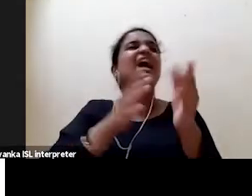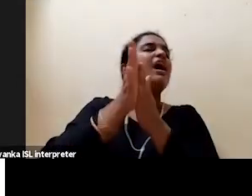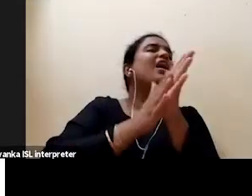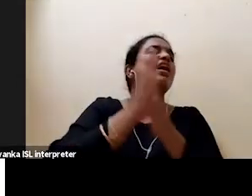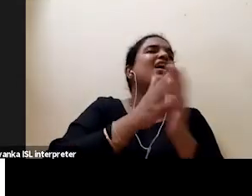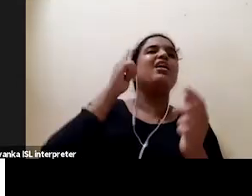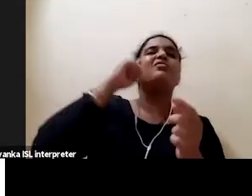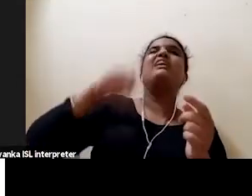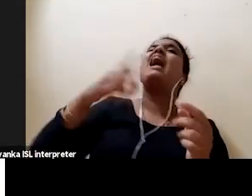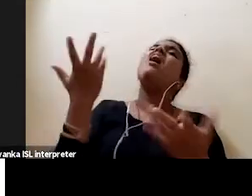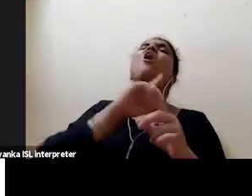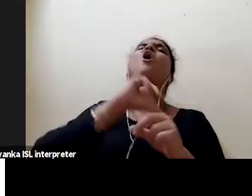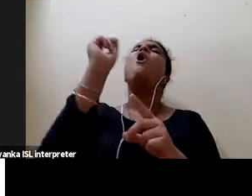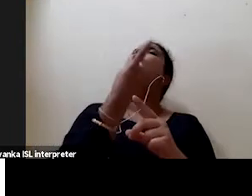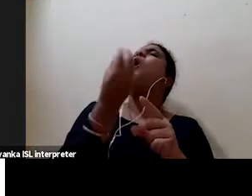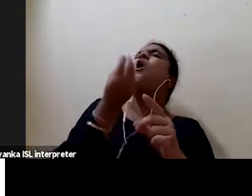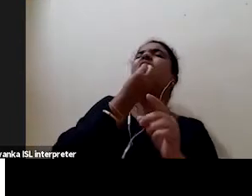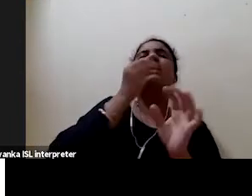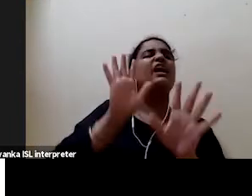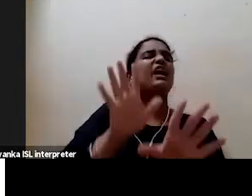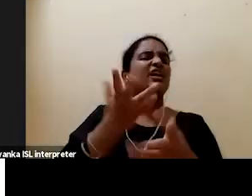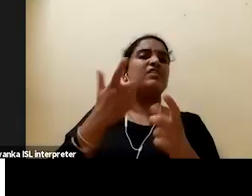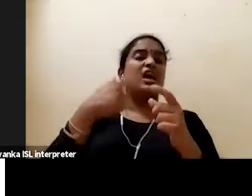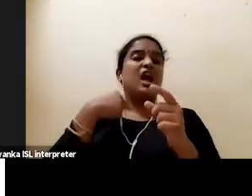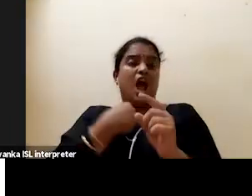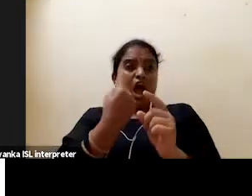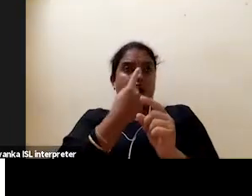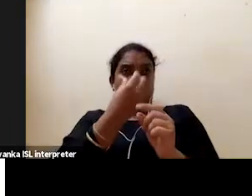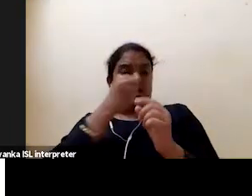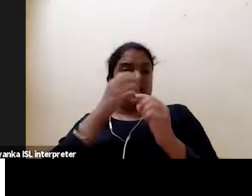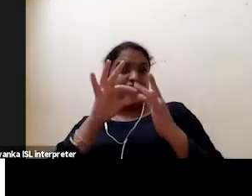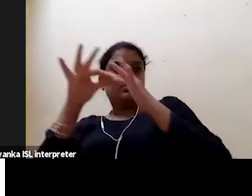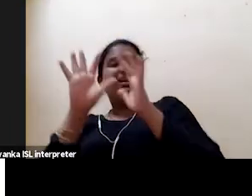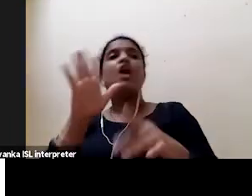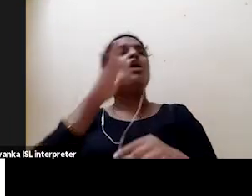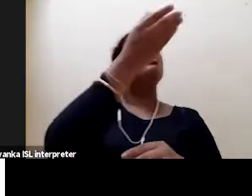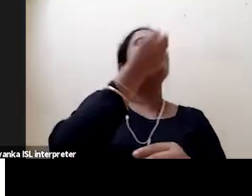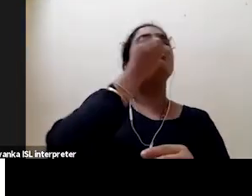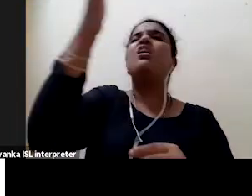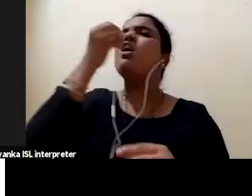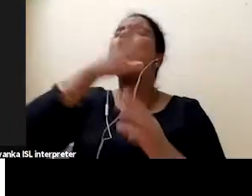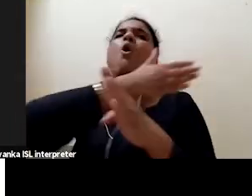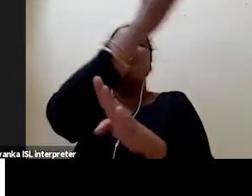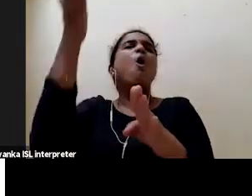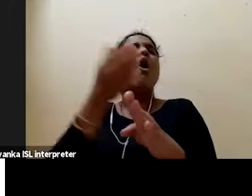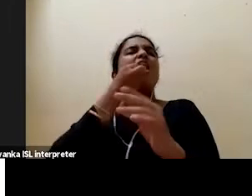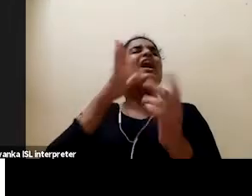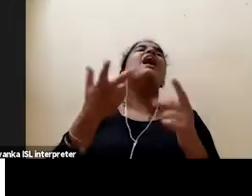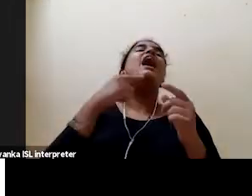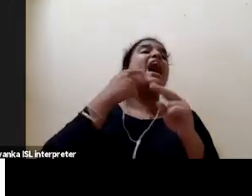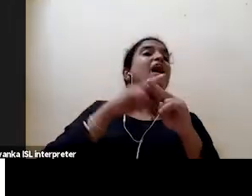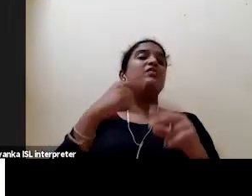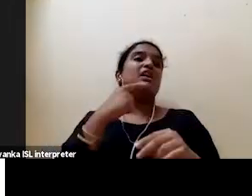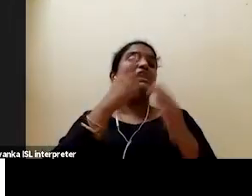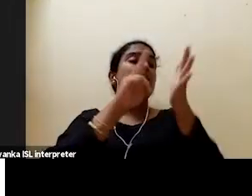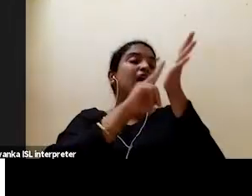saying I eat, so everyone eats every day, so there's nothing special about that. So when you say niche, you could be writing about gluten free